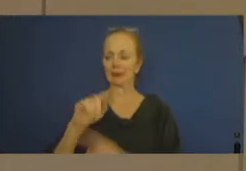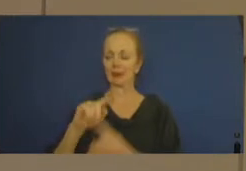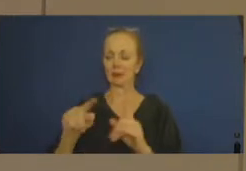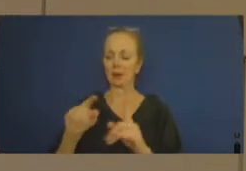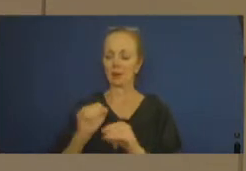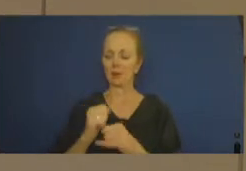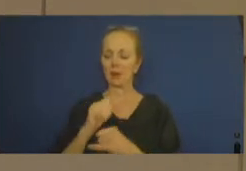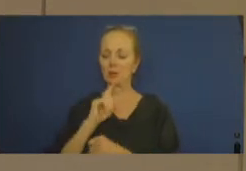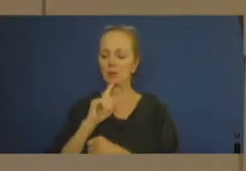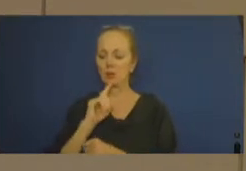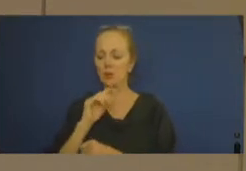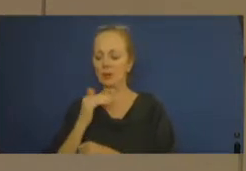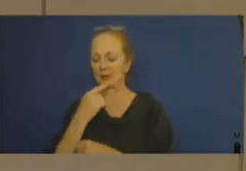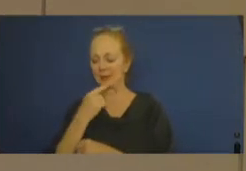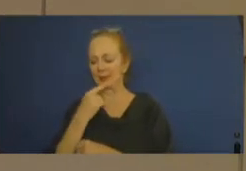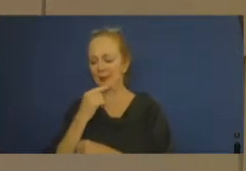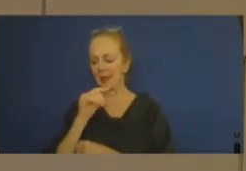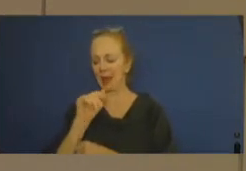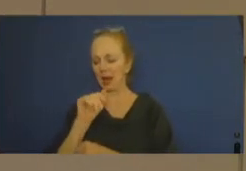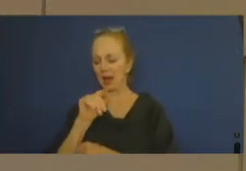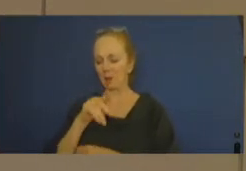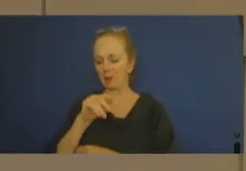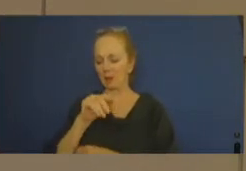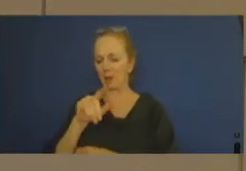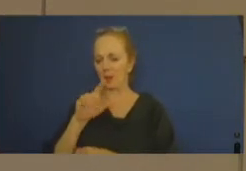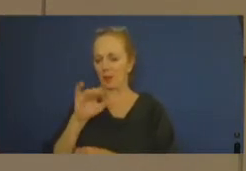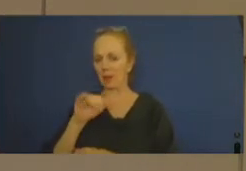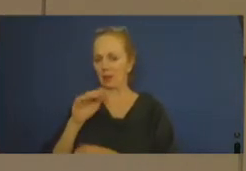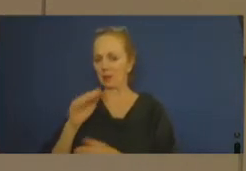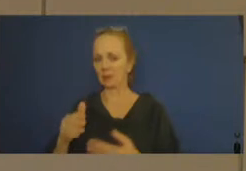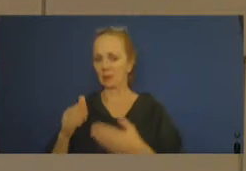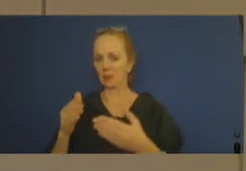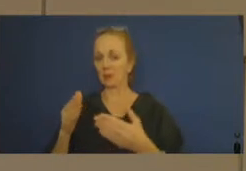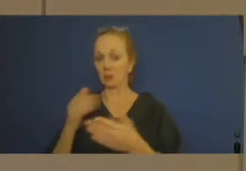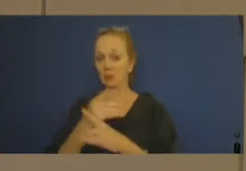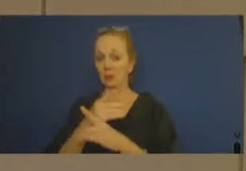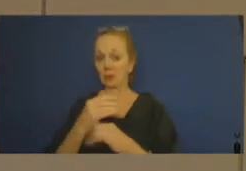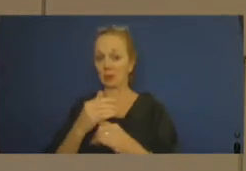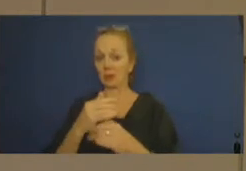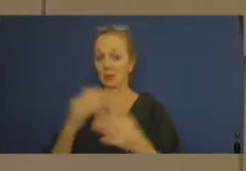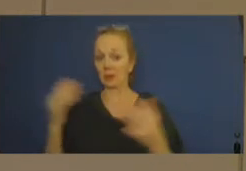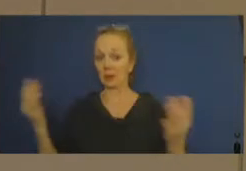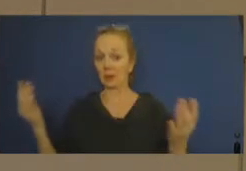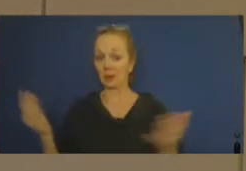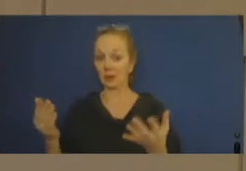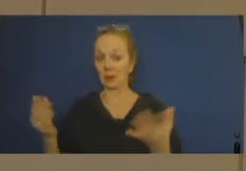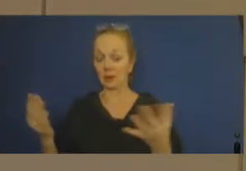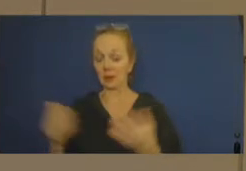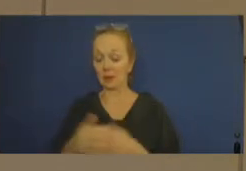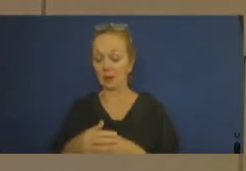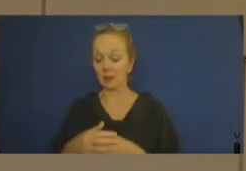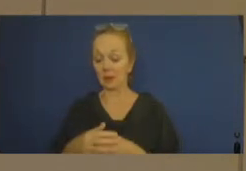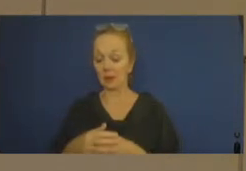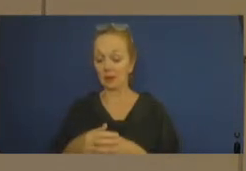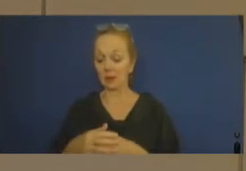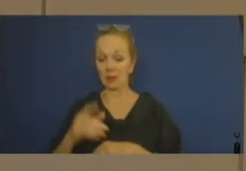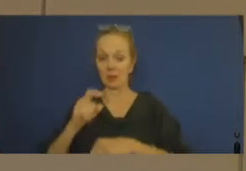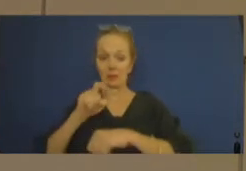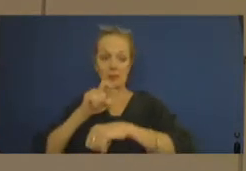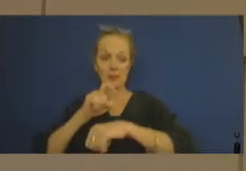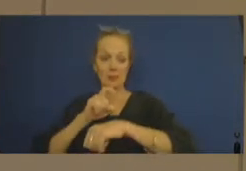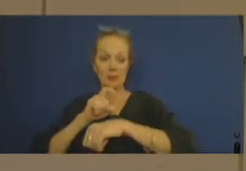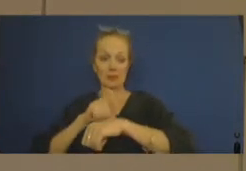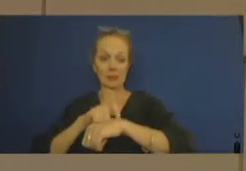April that it would come back. That is the motion right now on the floor. So the time to do this